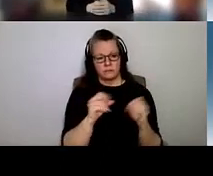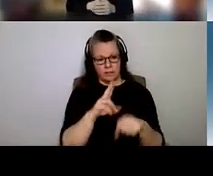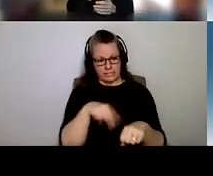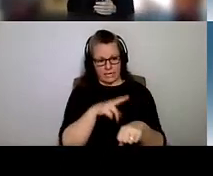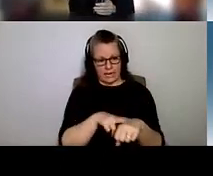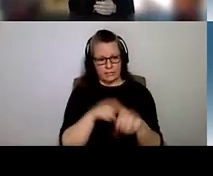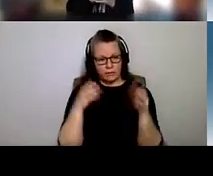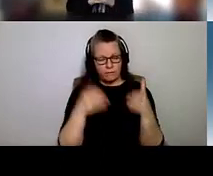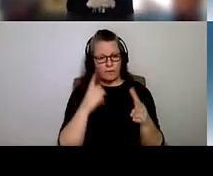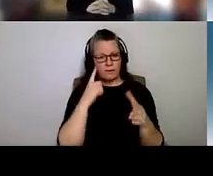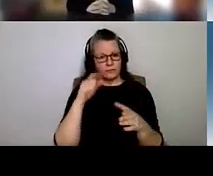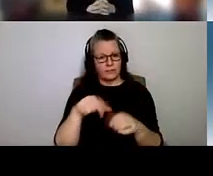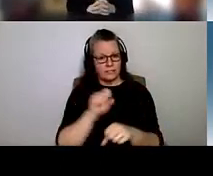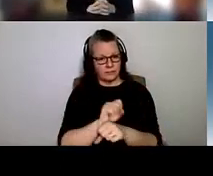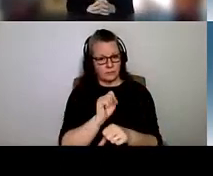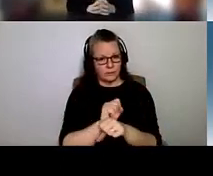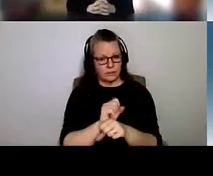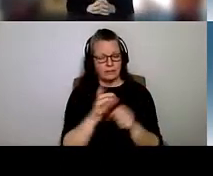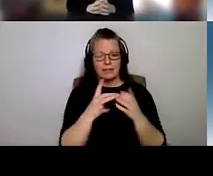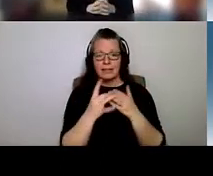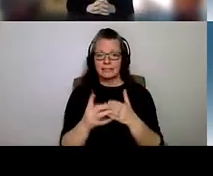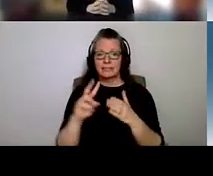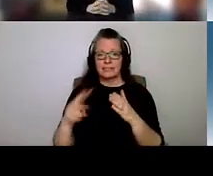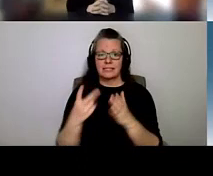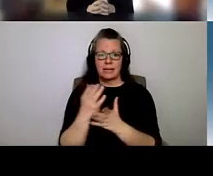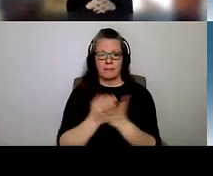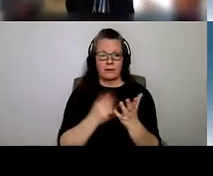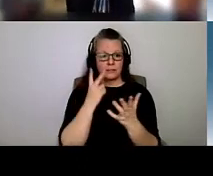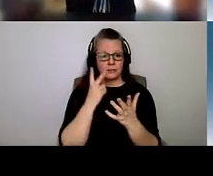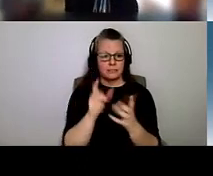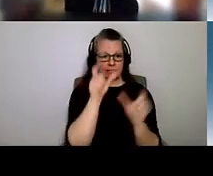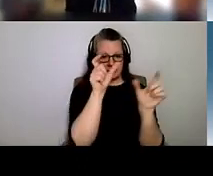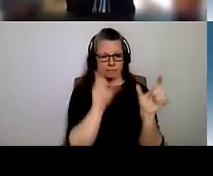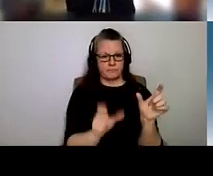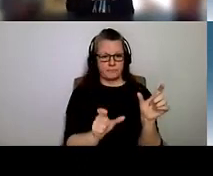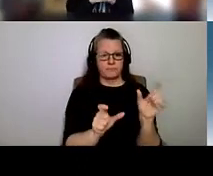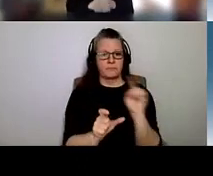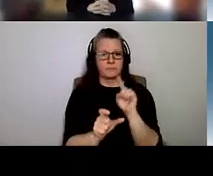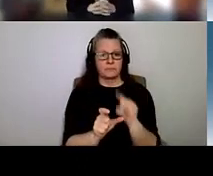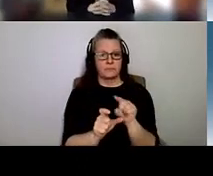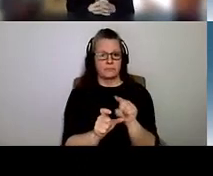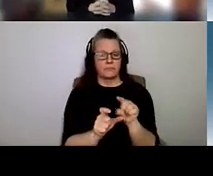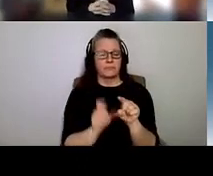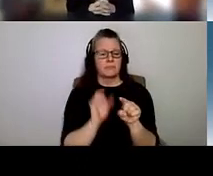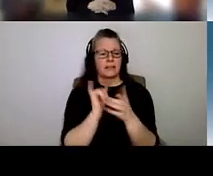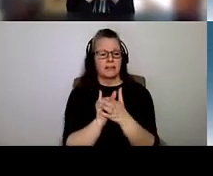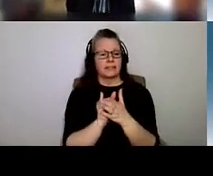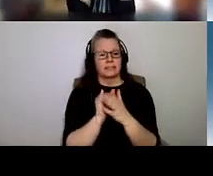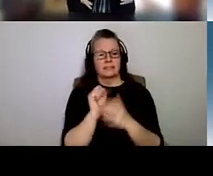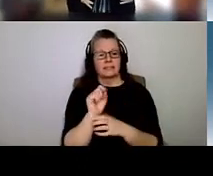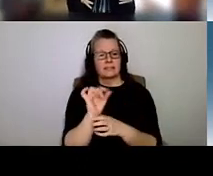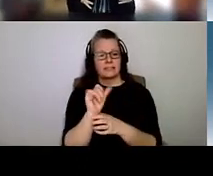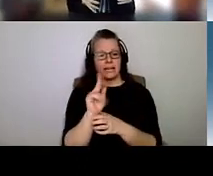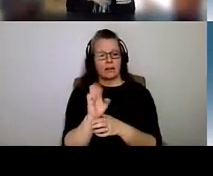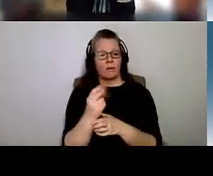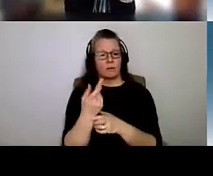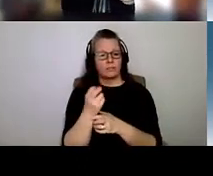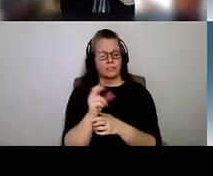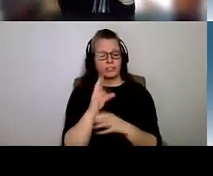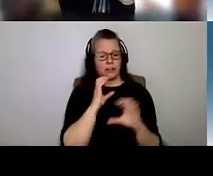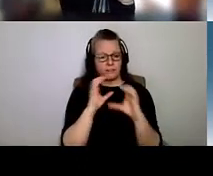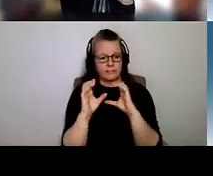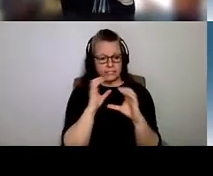this work. That leads us to the second element you see on this slide, which was a series of stakeholder conversations that the division convened